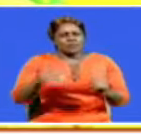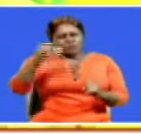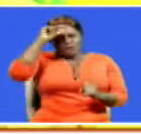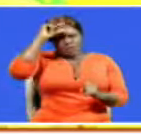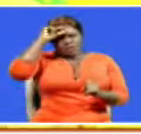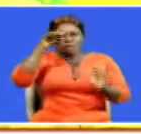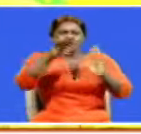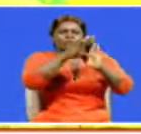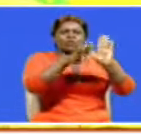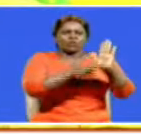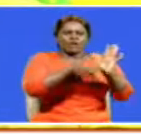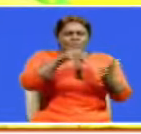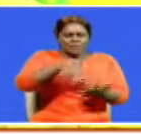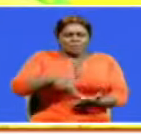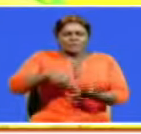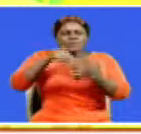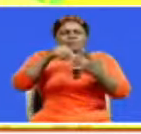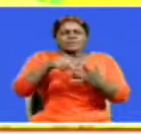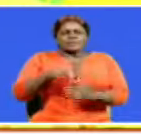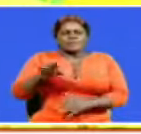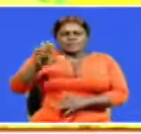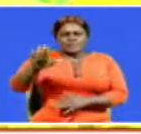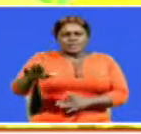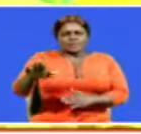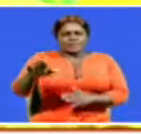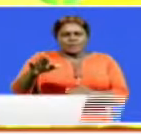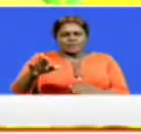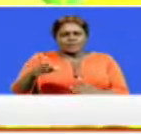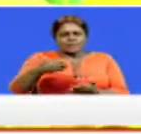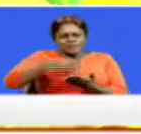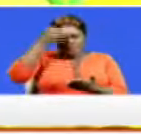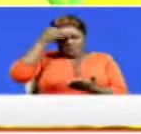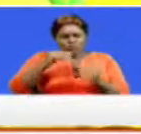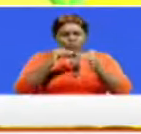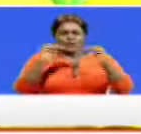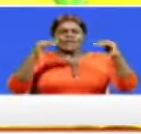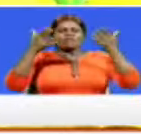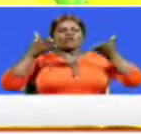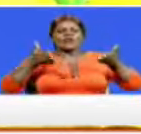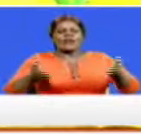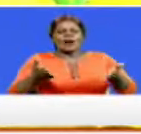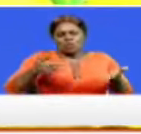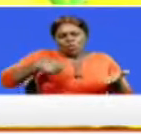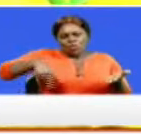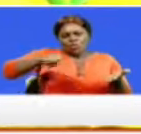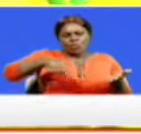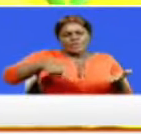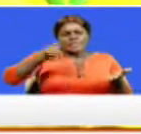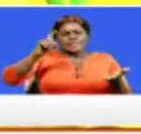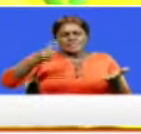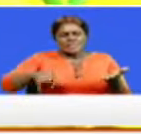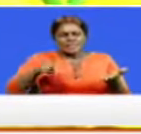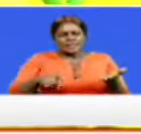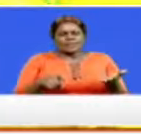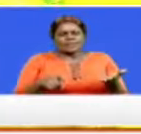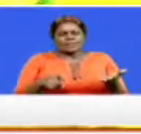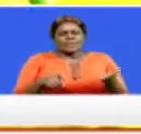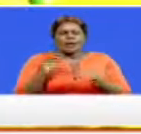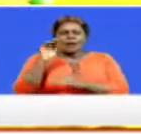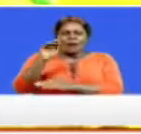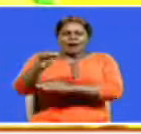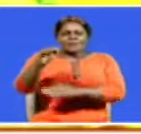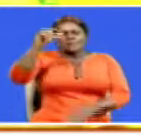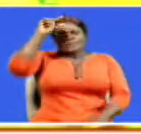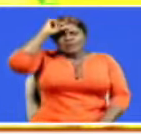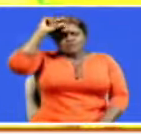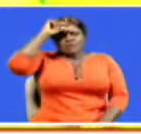and especially at a critical stage of transition of education at this level. So we will still be urging the